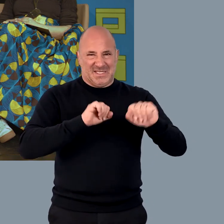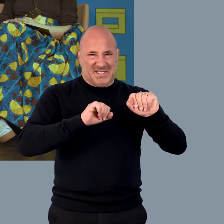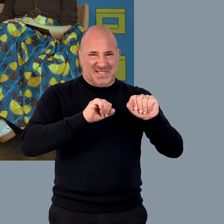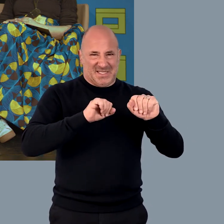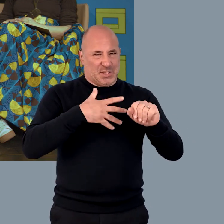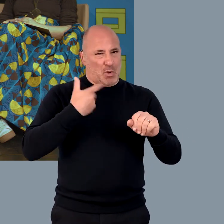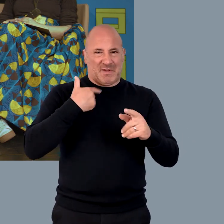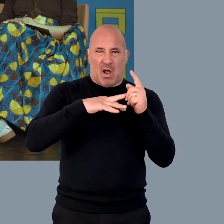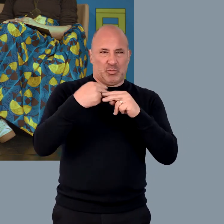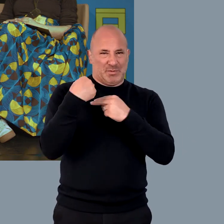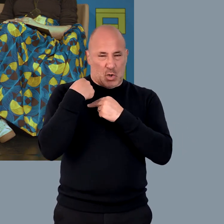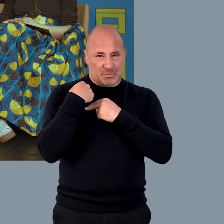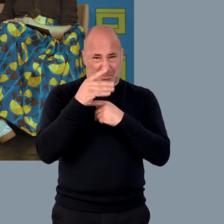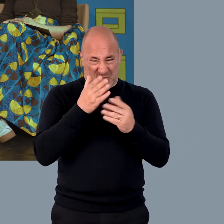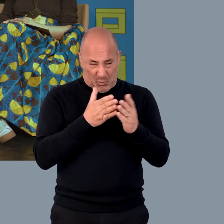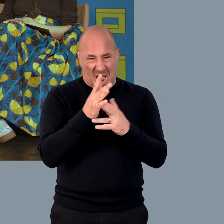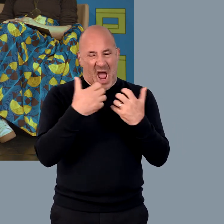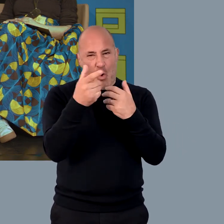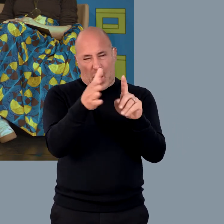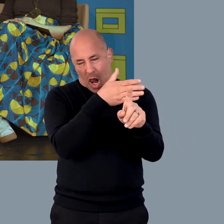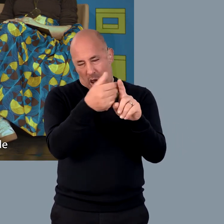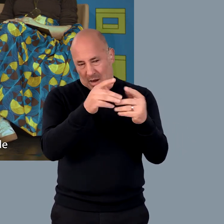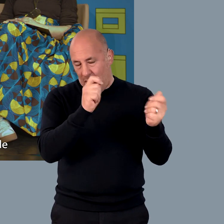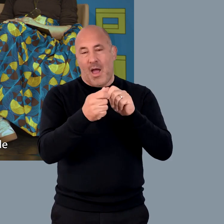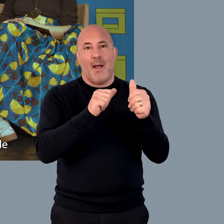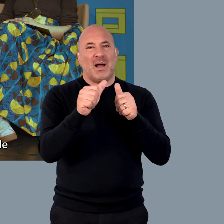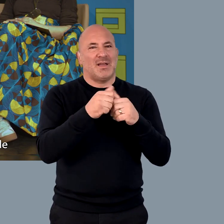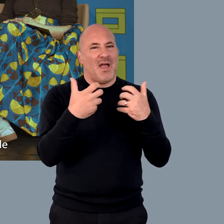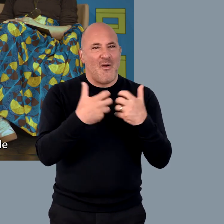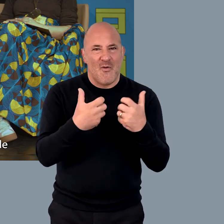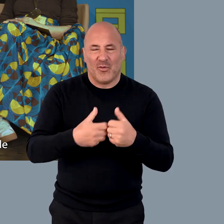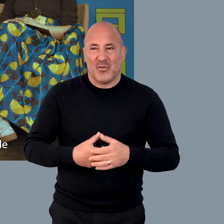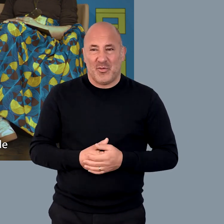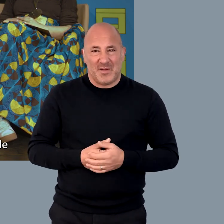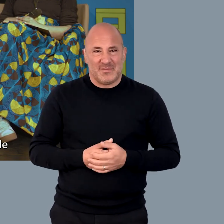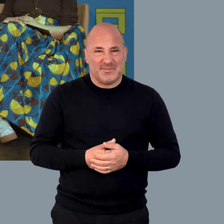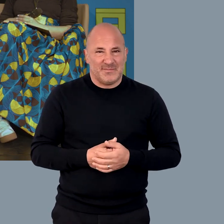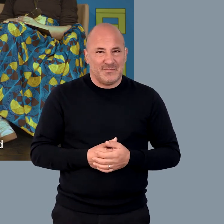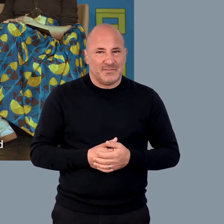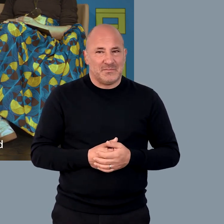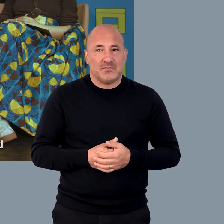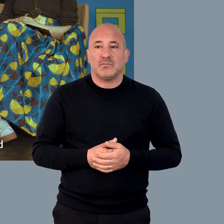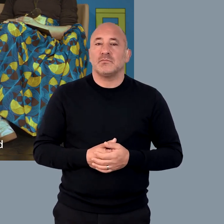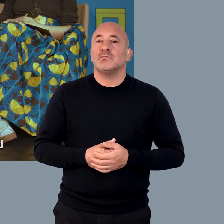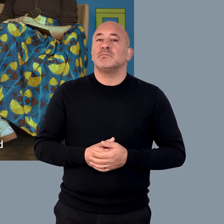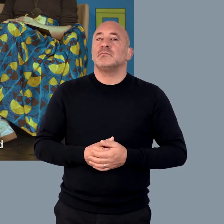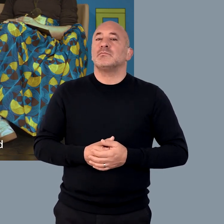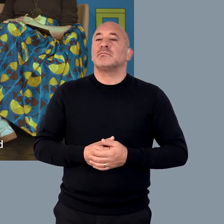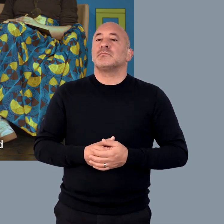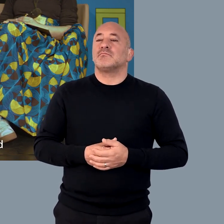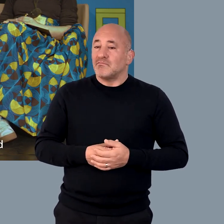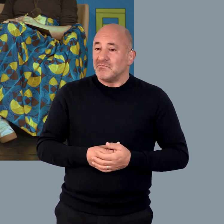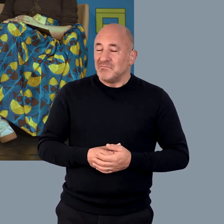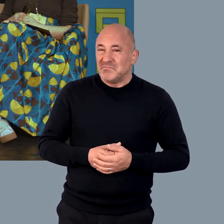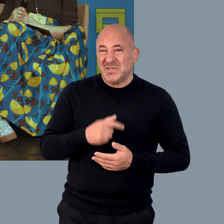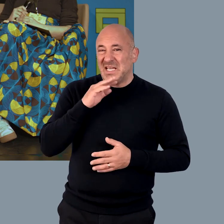taking a difficult, resistant organization towards being environmentally responsible? And what did you do to turn